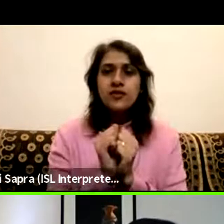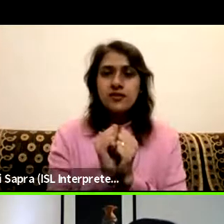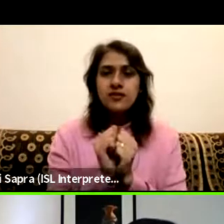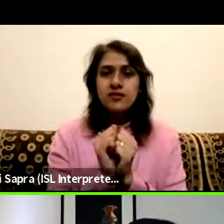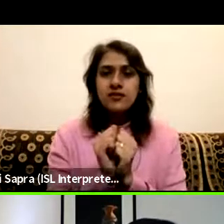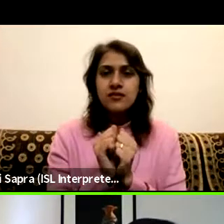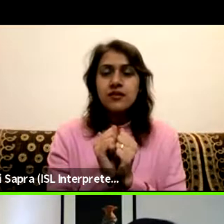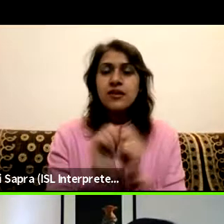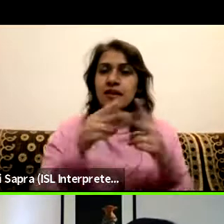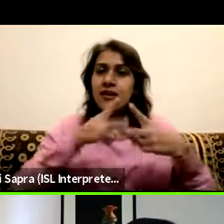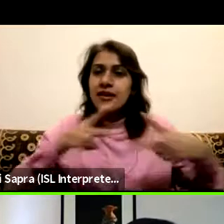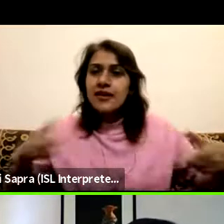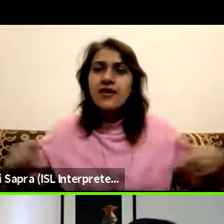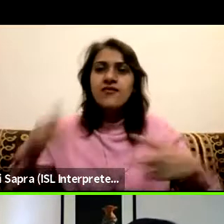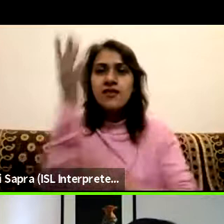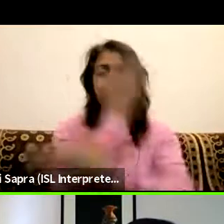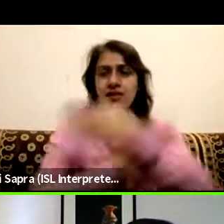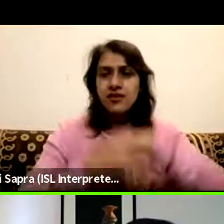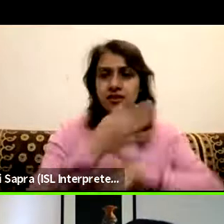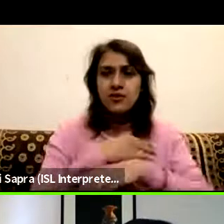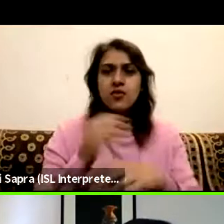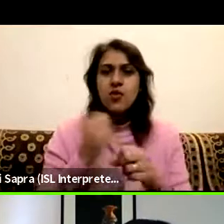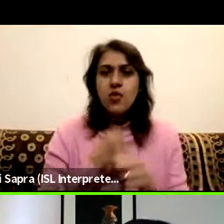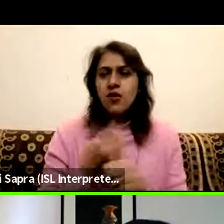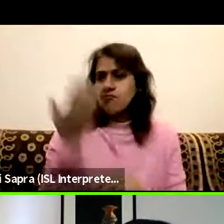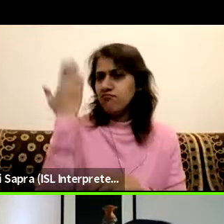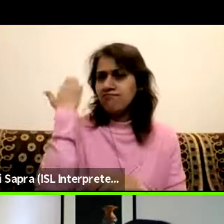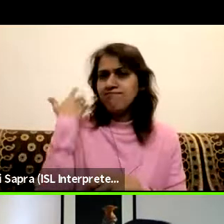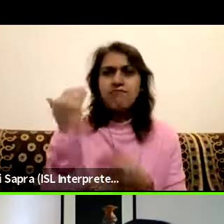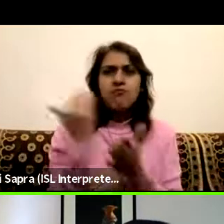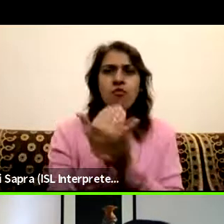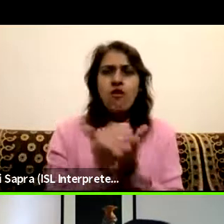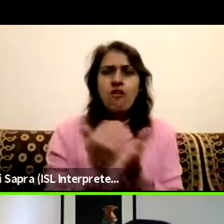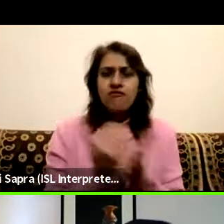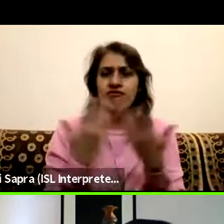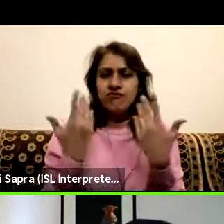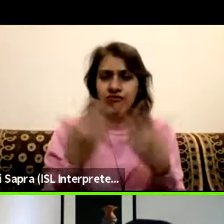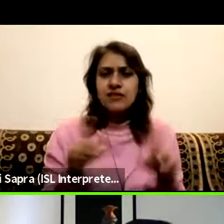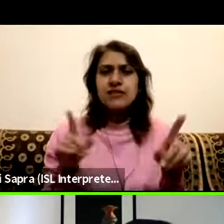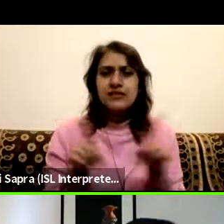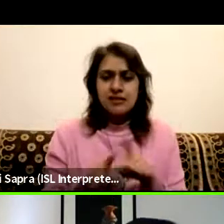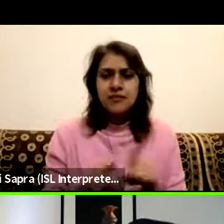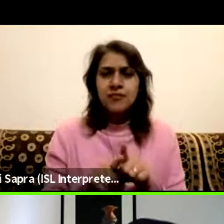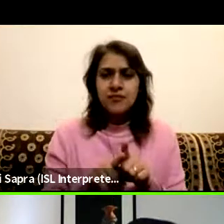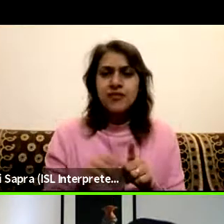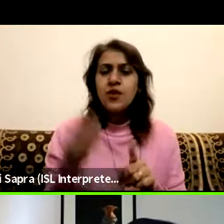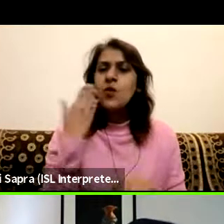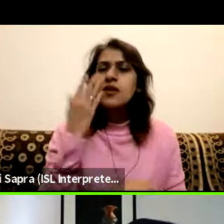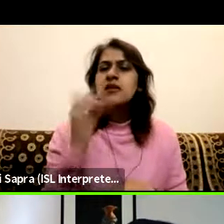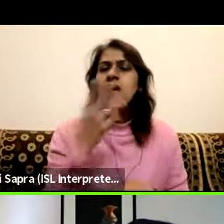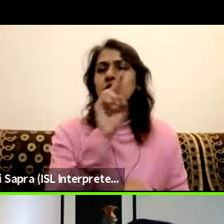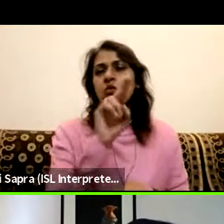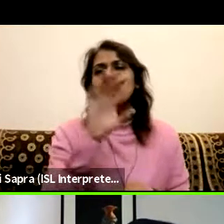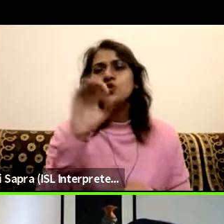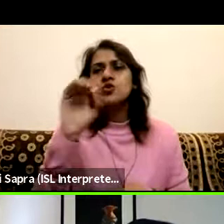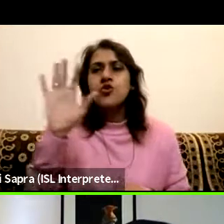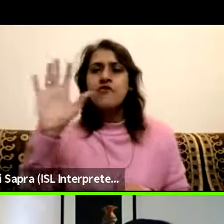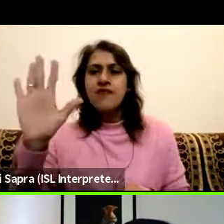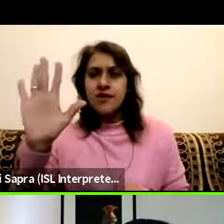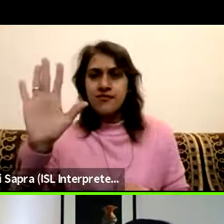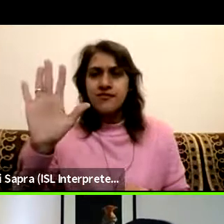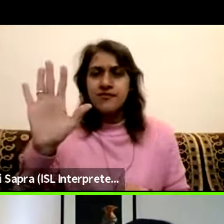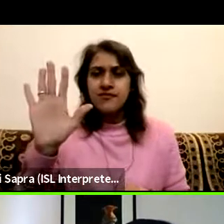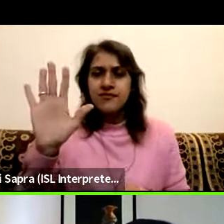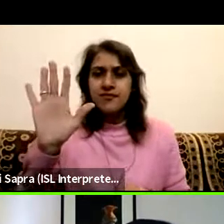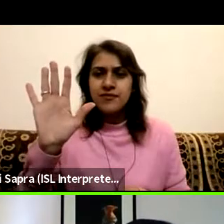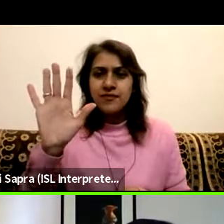different abilities has been one of our earliest programs. We started off in 2005, and until